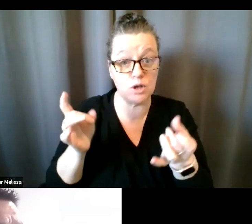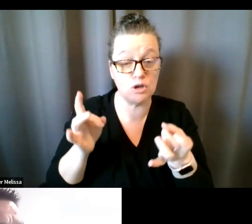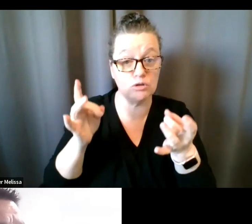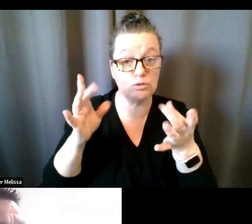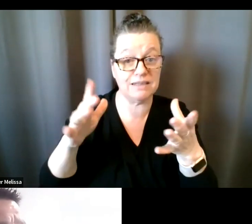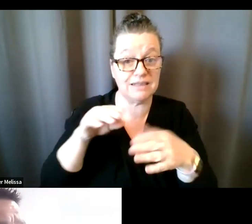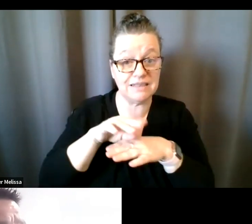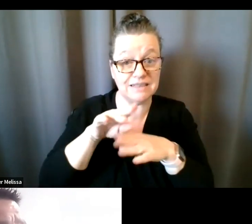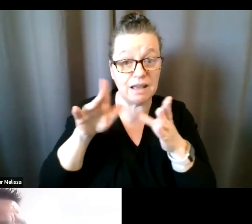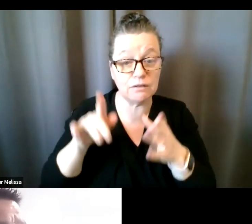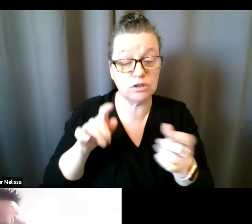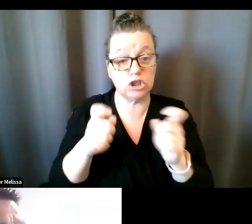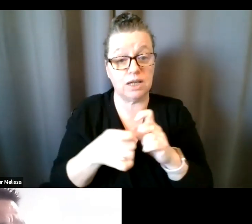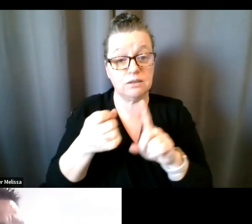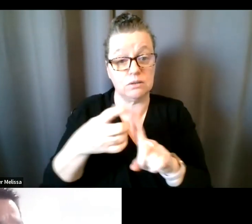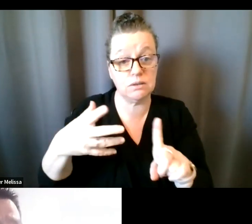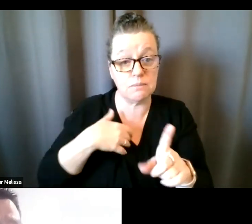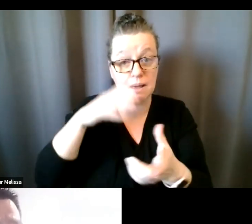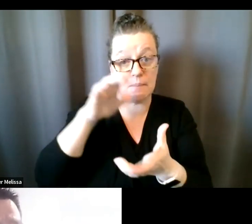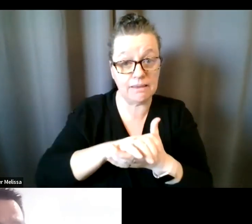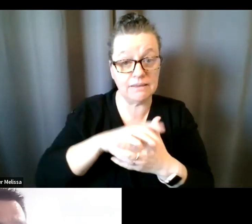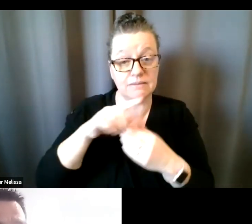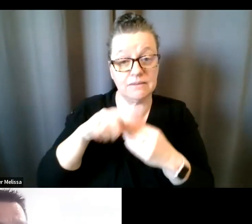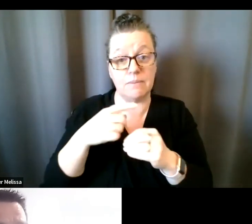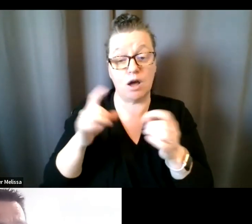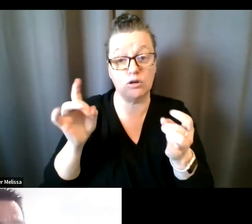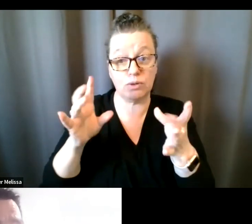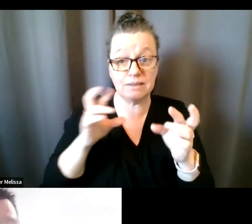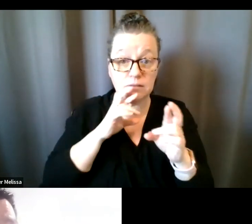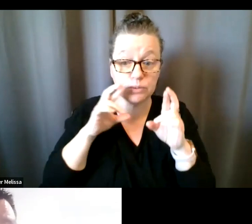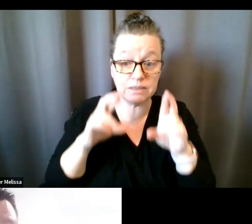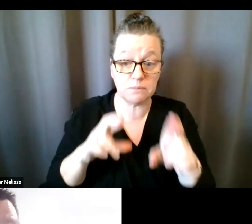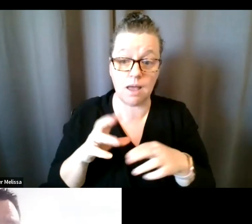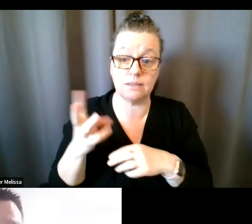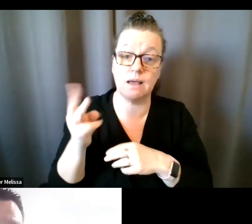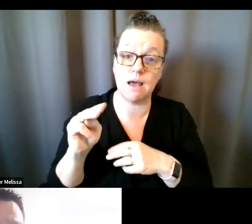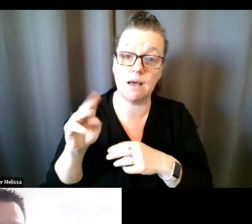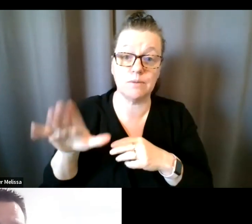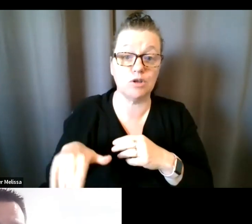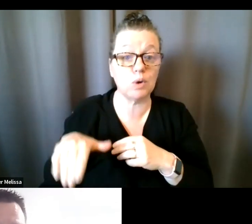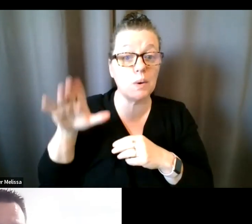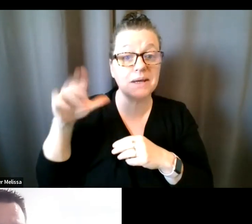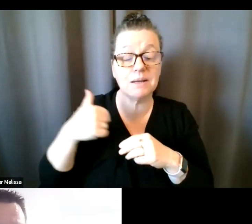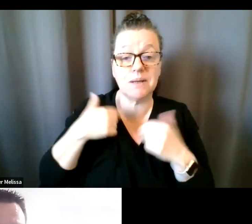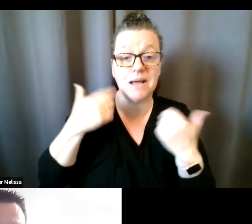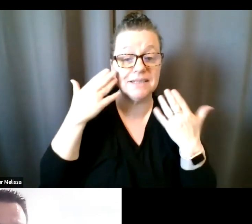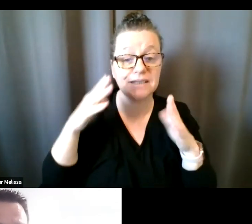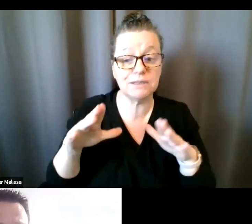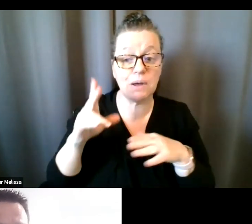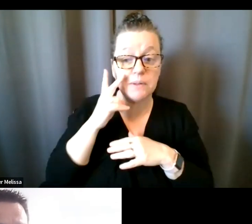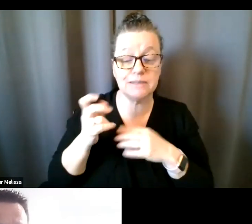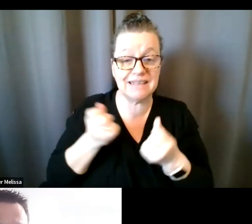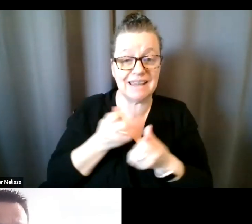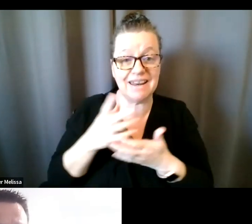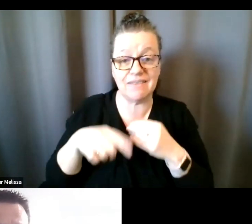changed or expanded my beliefs about crisis response? Growing up, I didn't know or see anything about